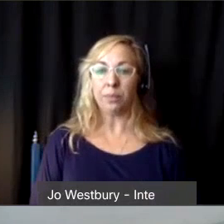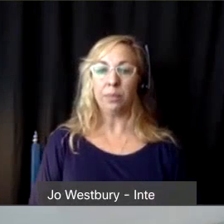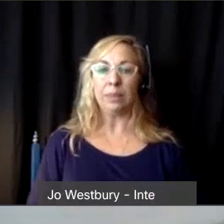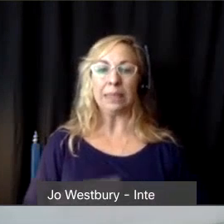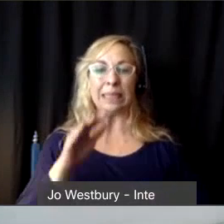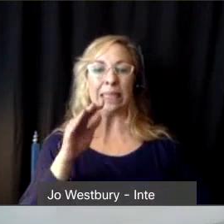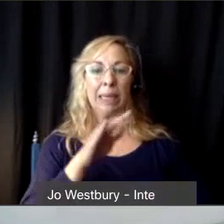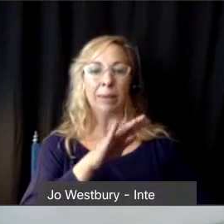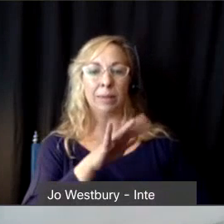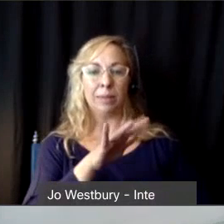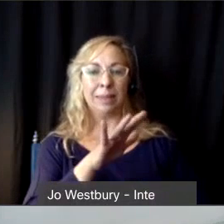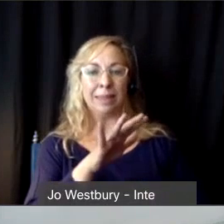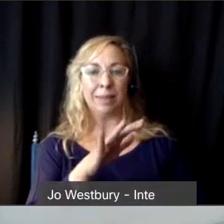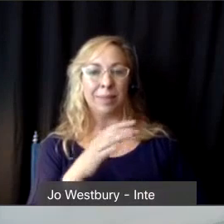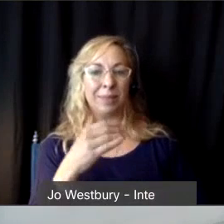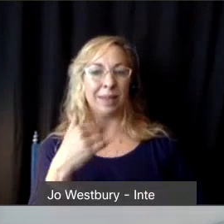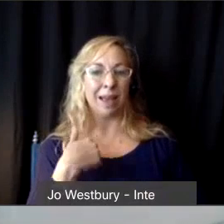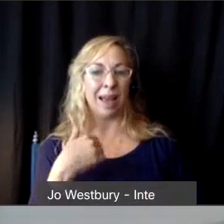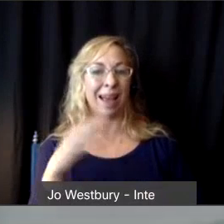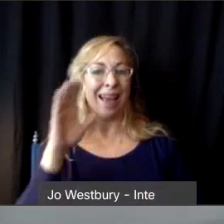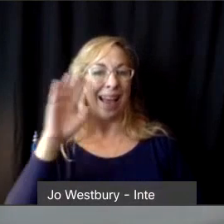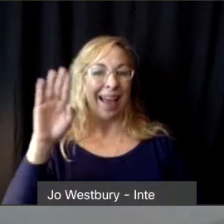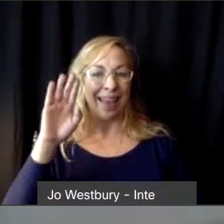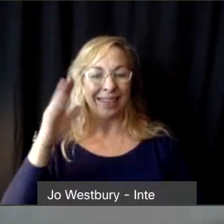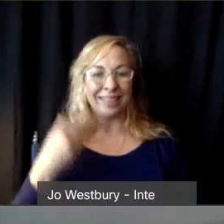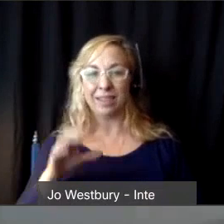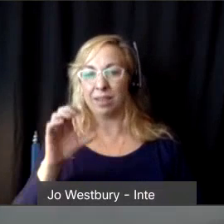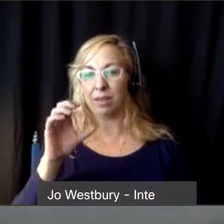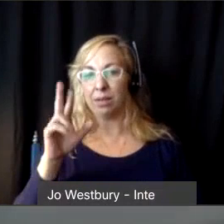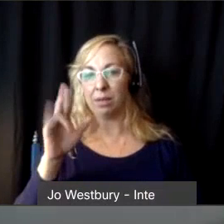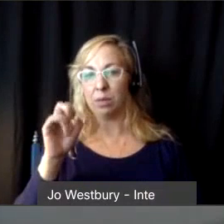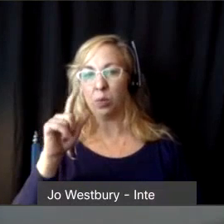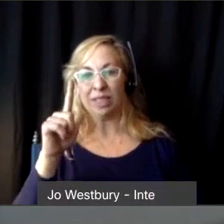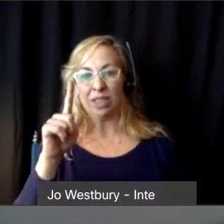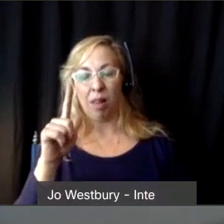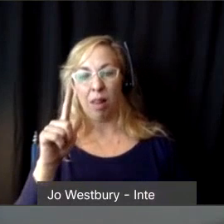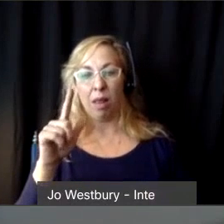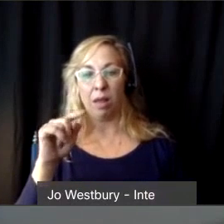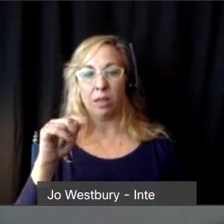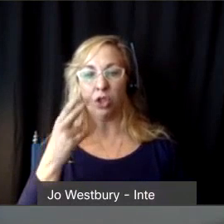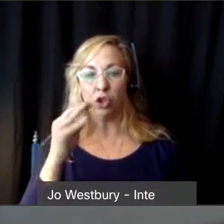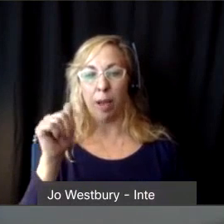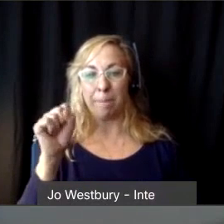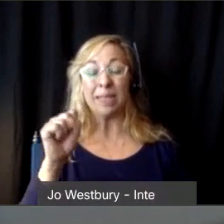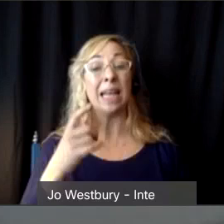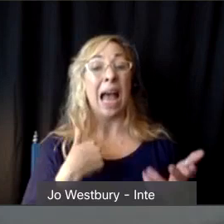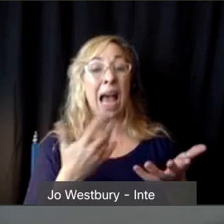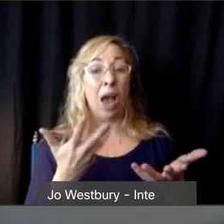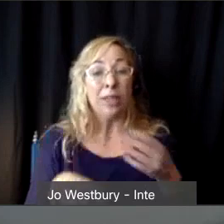Andy, I also, hi, this is Crystal Thomas. I also wanted to